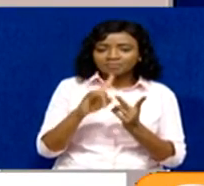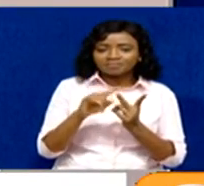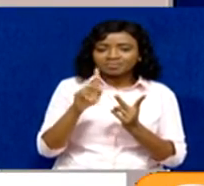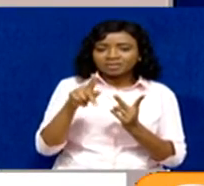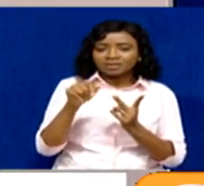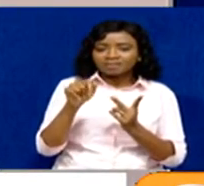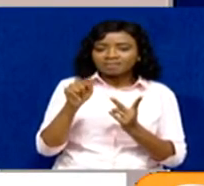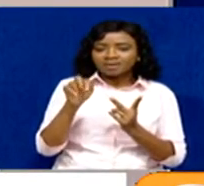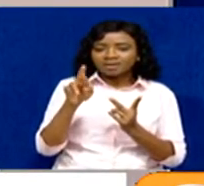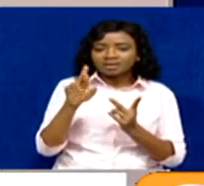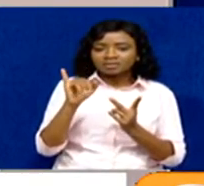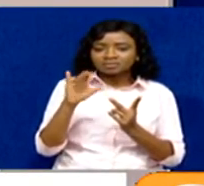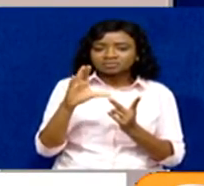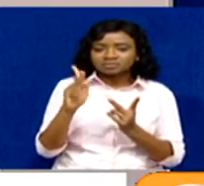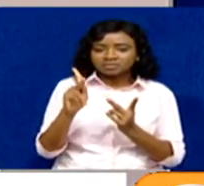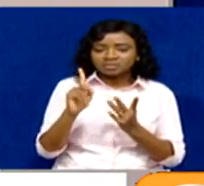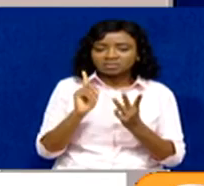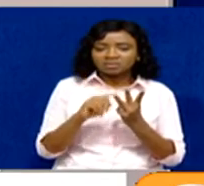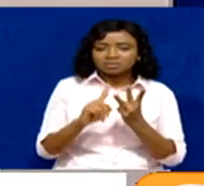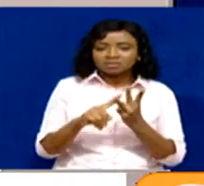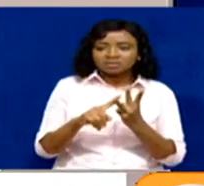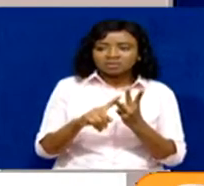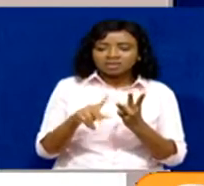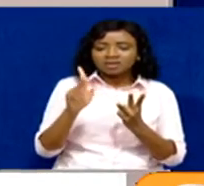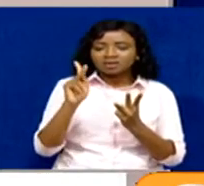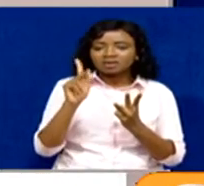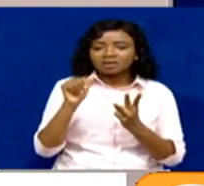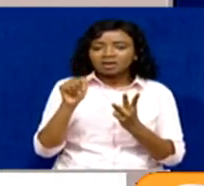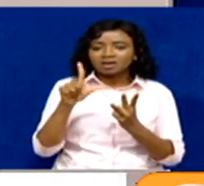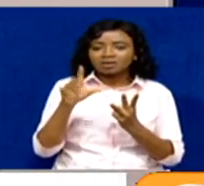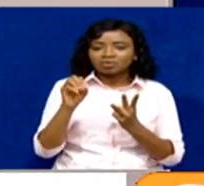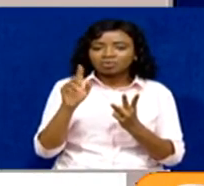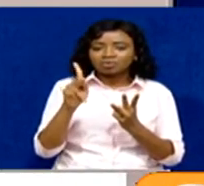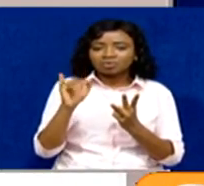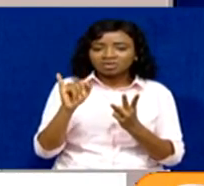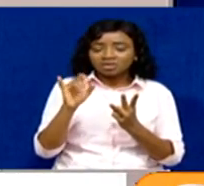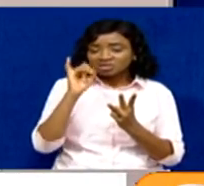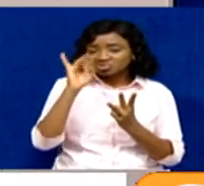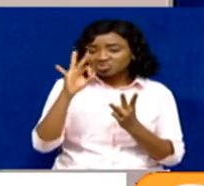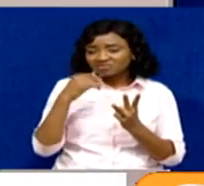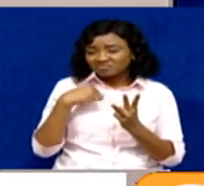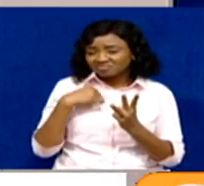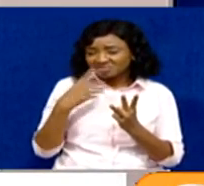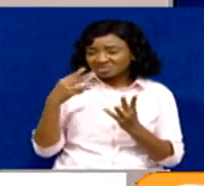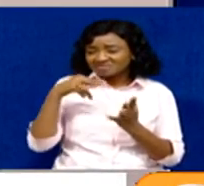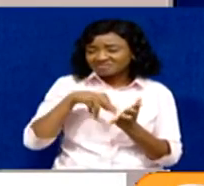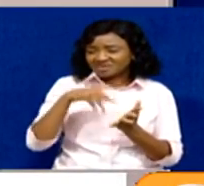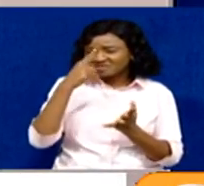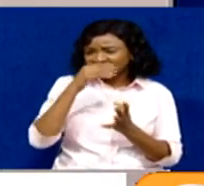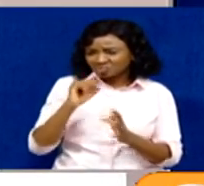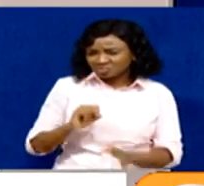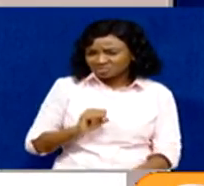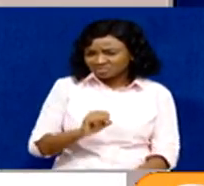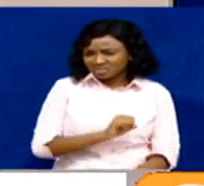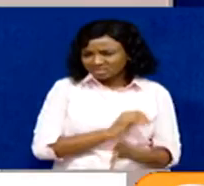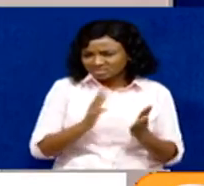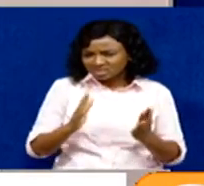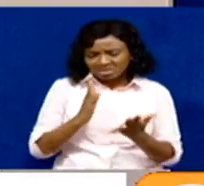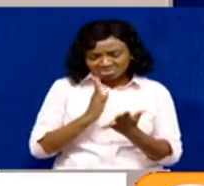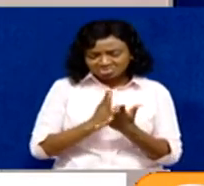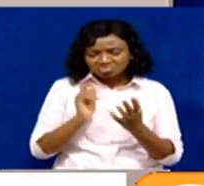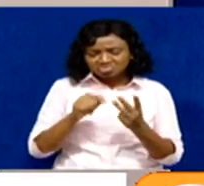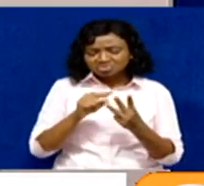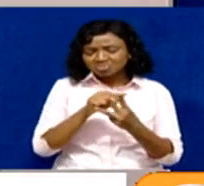Patrick Mosimba, and Professor Philip Kaloki. So if I become a senator, that may jeopardize